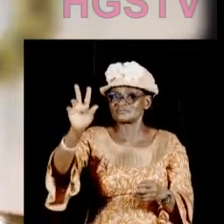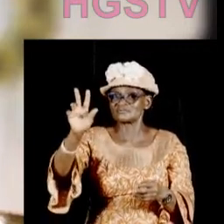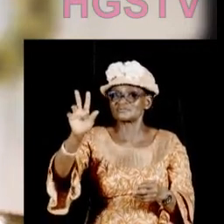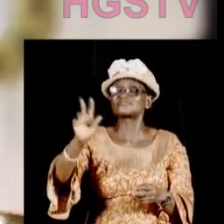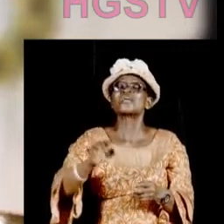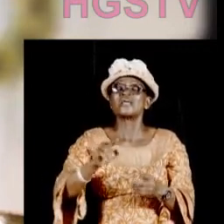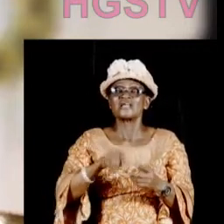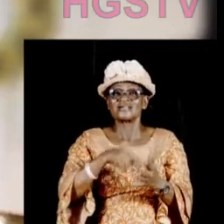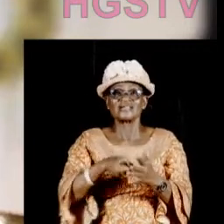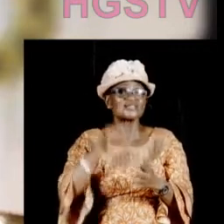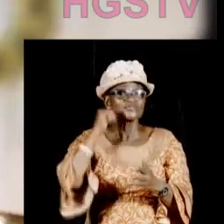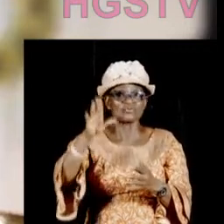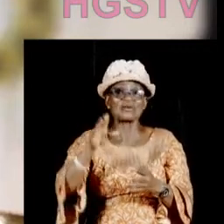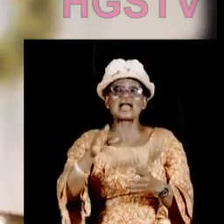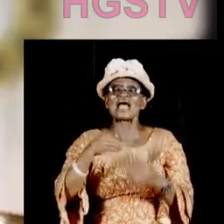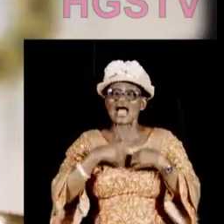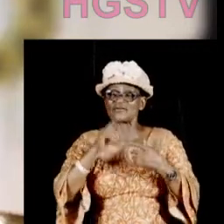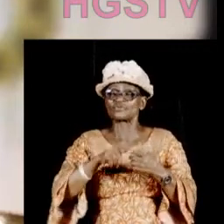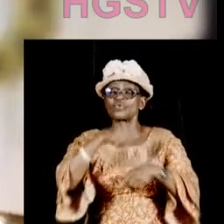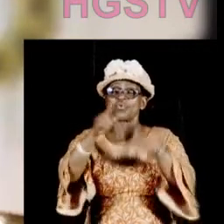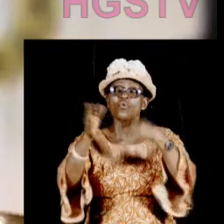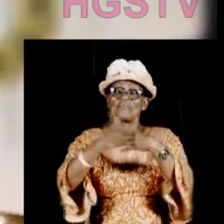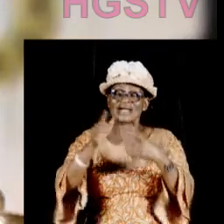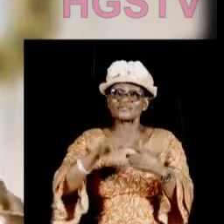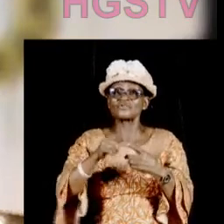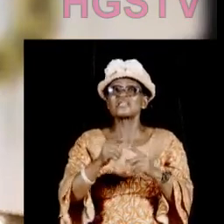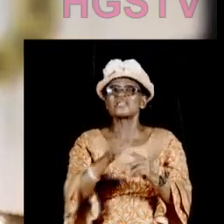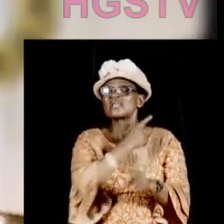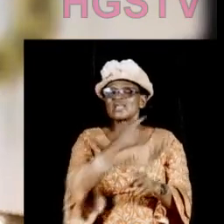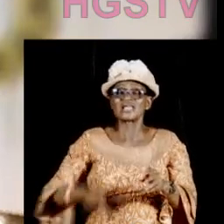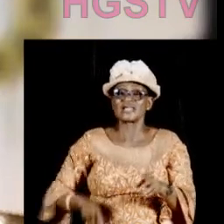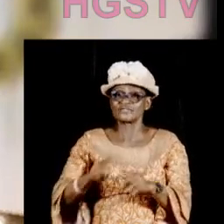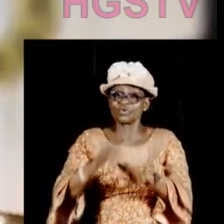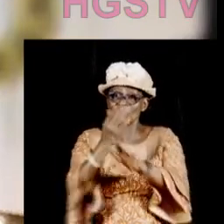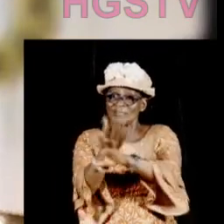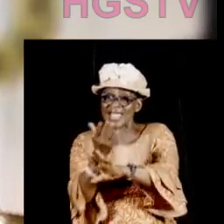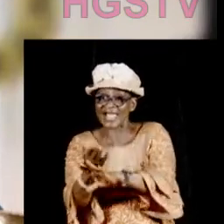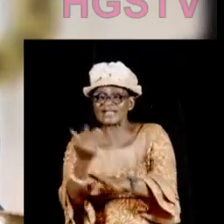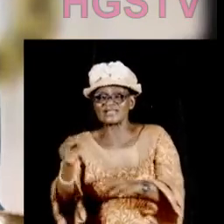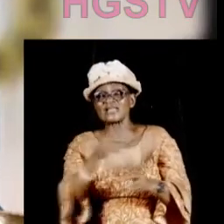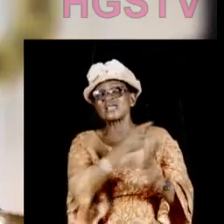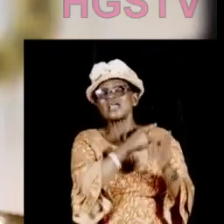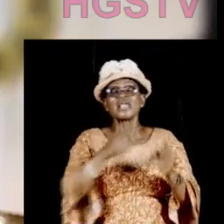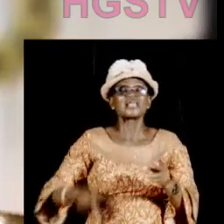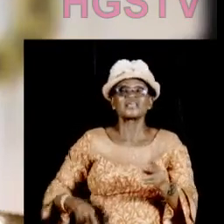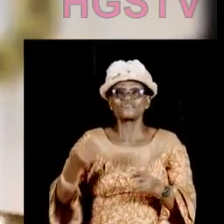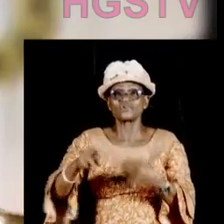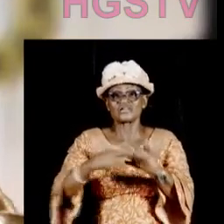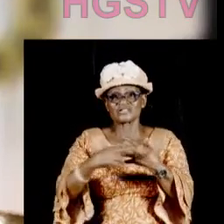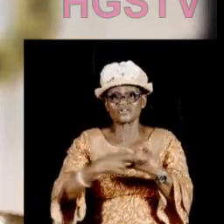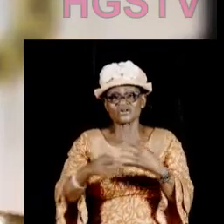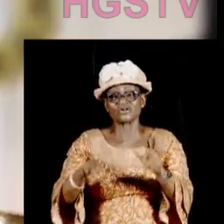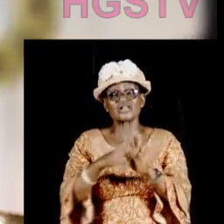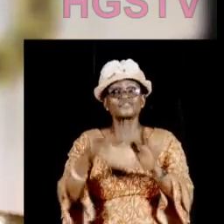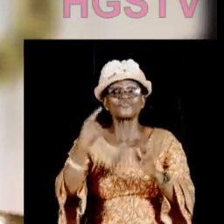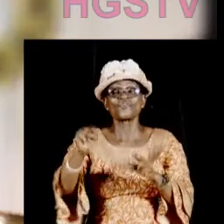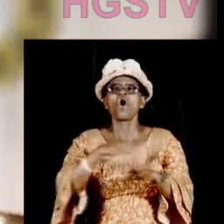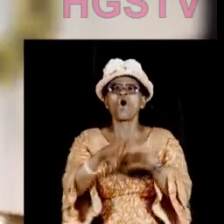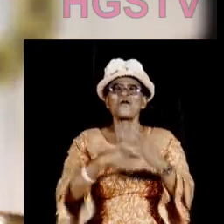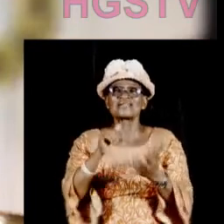have to go back to the king to beg the king for restoration of all that he has lost. Maybe you